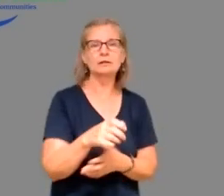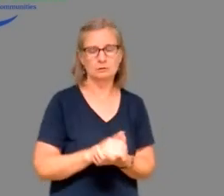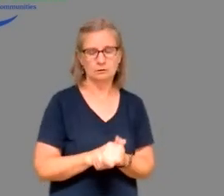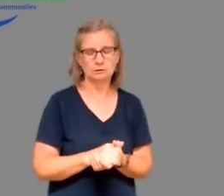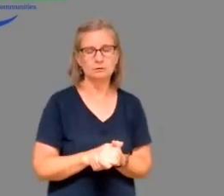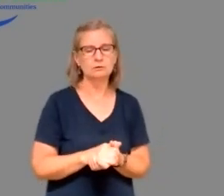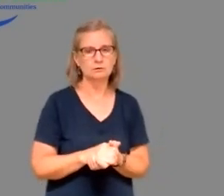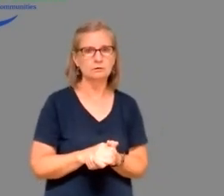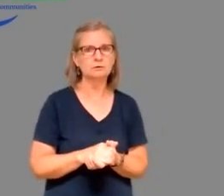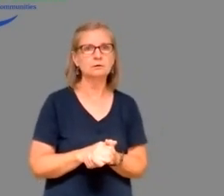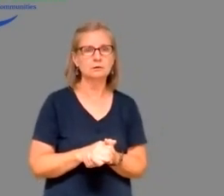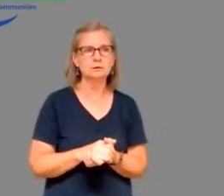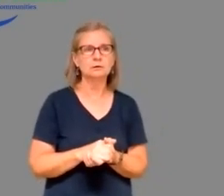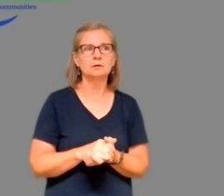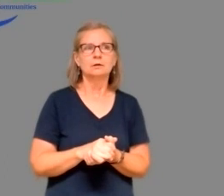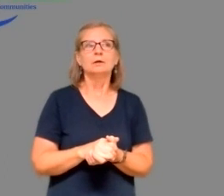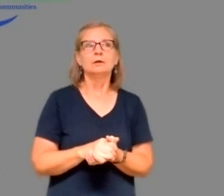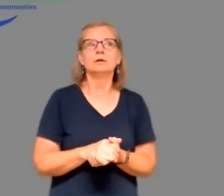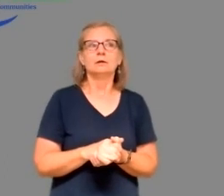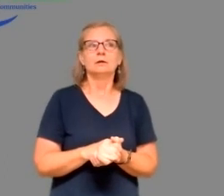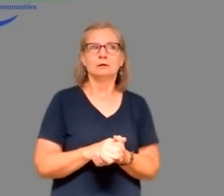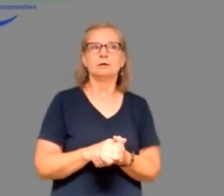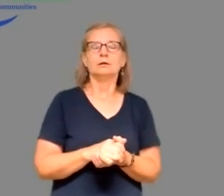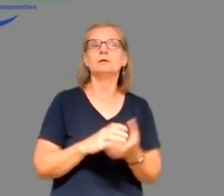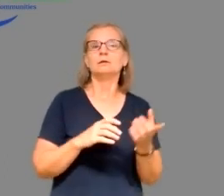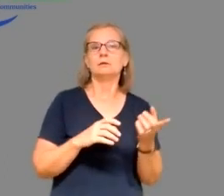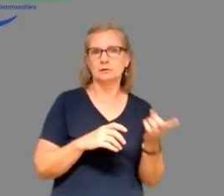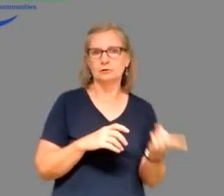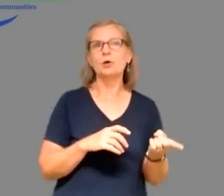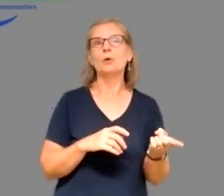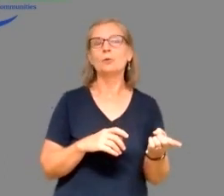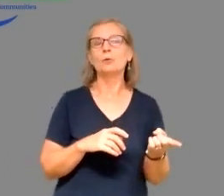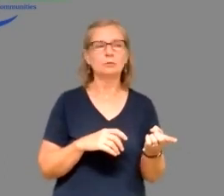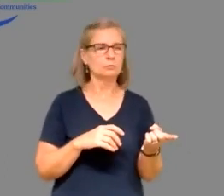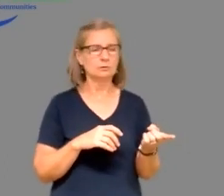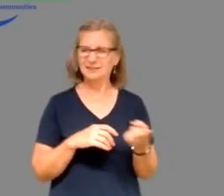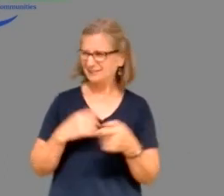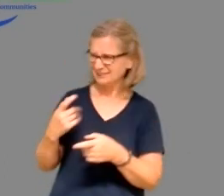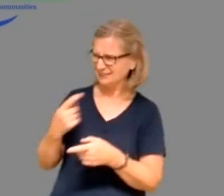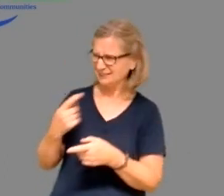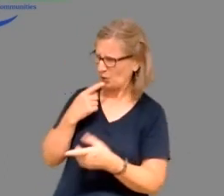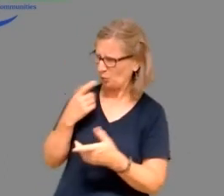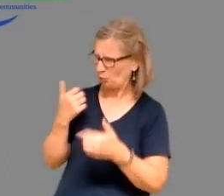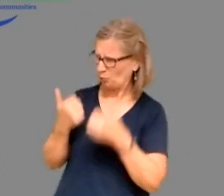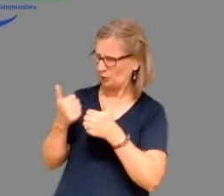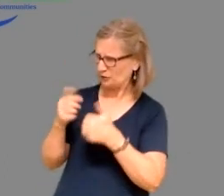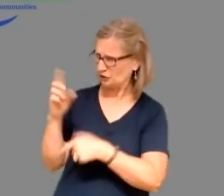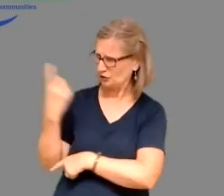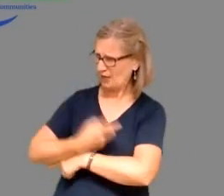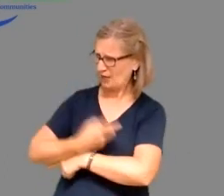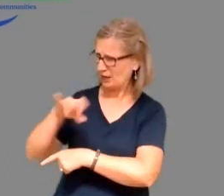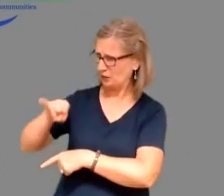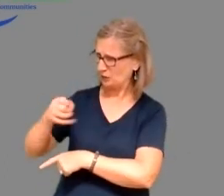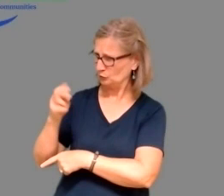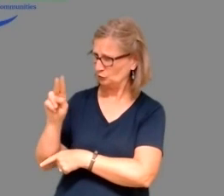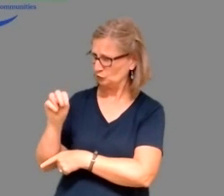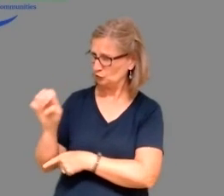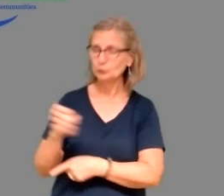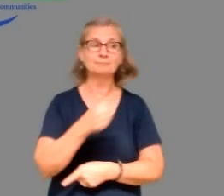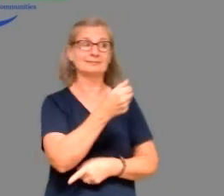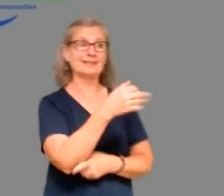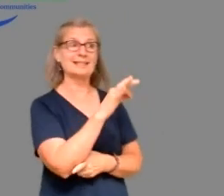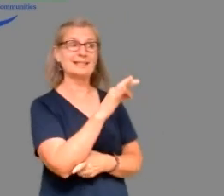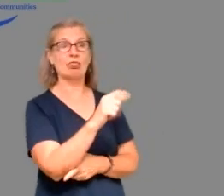definitely a shorter distance than Sacramento, California. Did he say what day in June? 19th. So however, that could